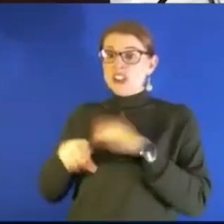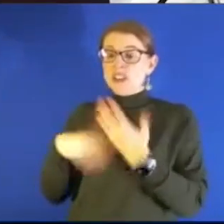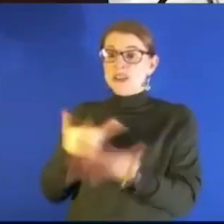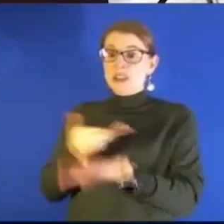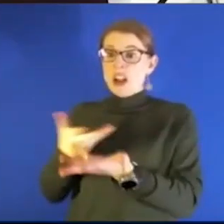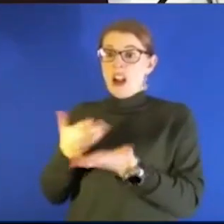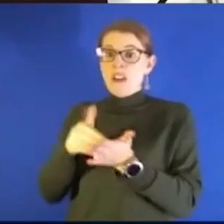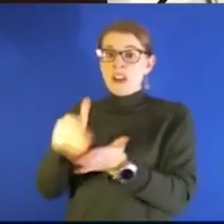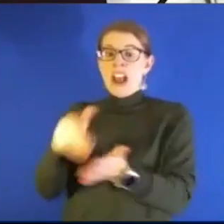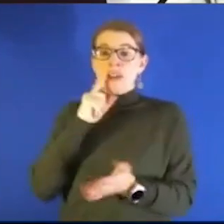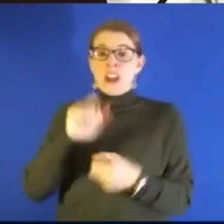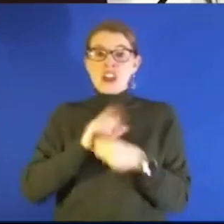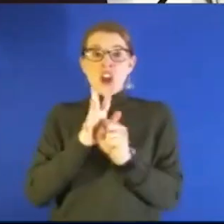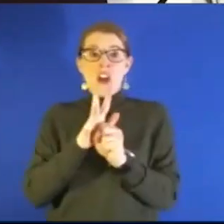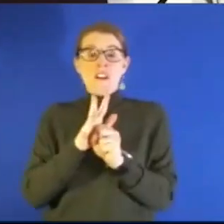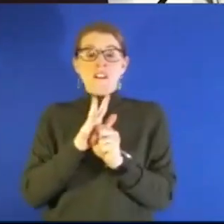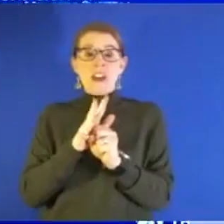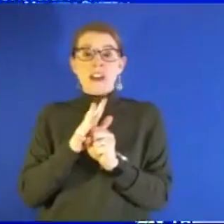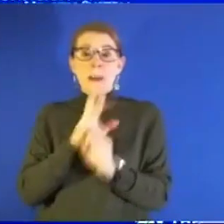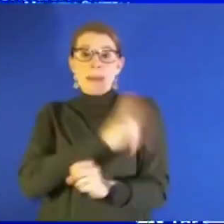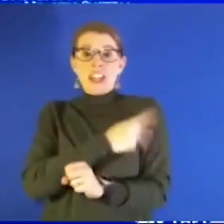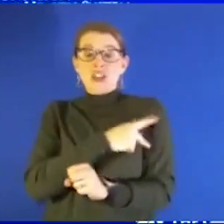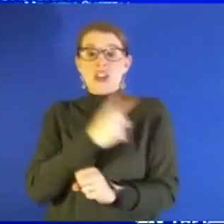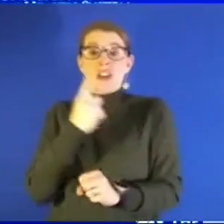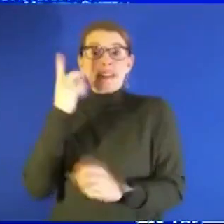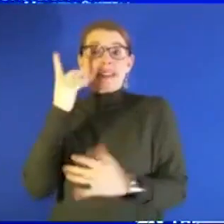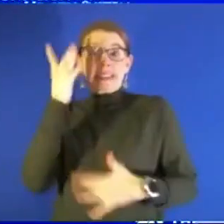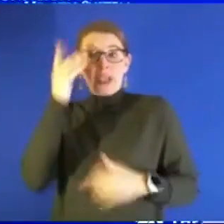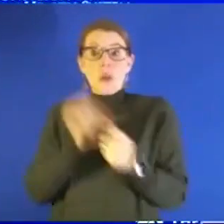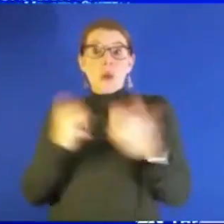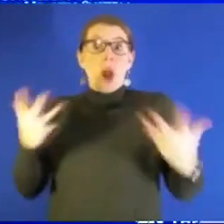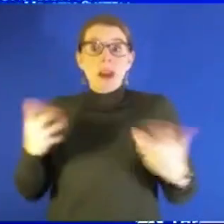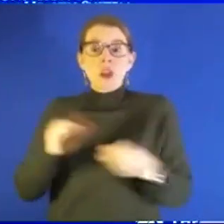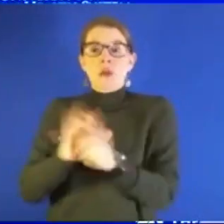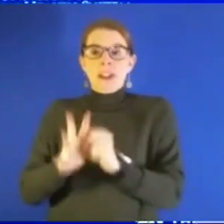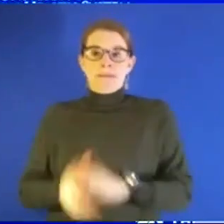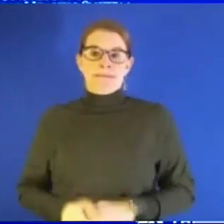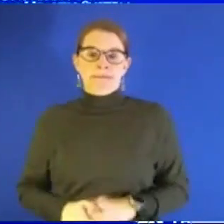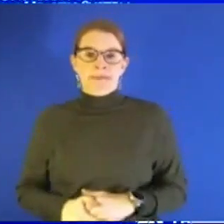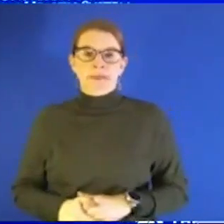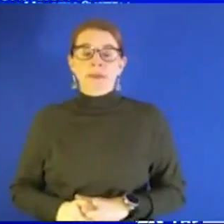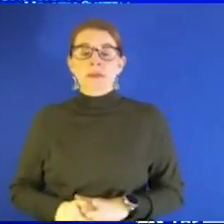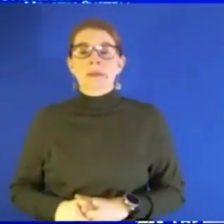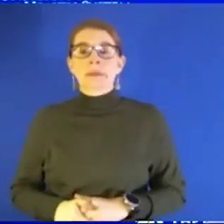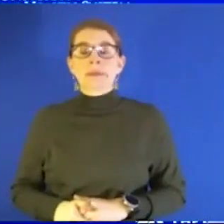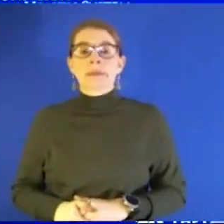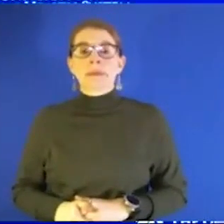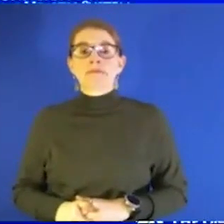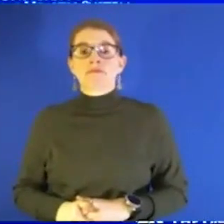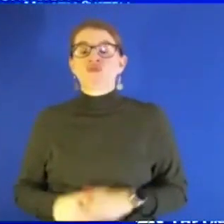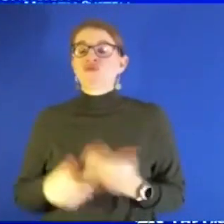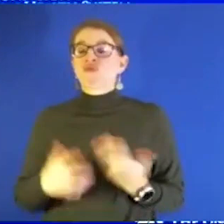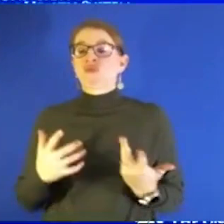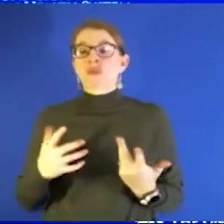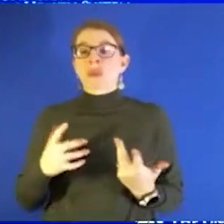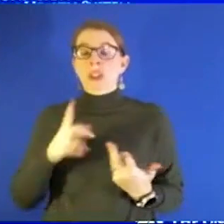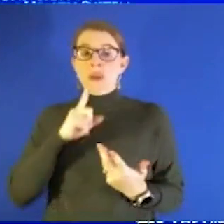patients are sick with, COVID. Yeah, and I mean, I think the true nature is that really it is our hospitalists.